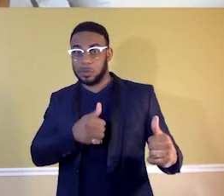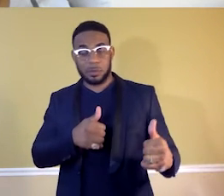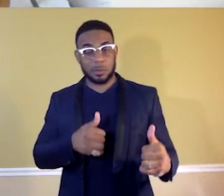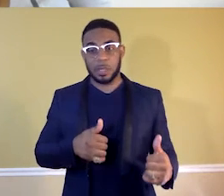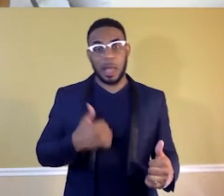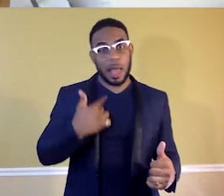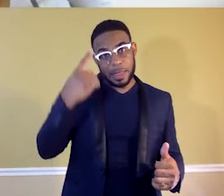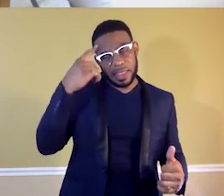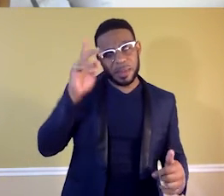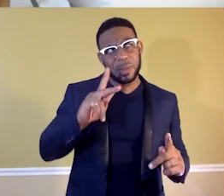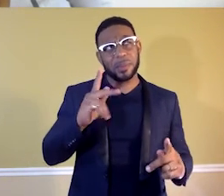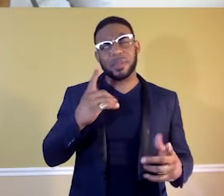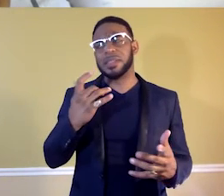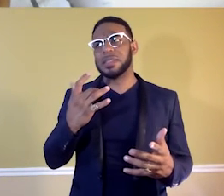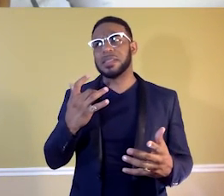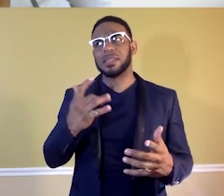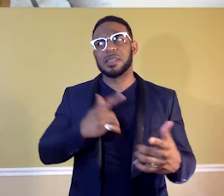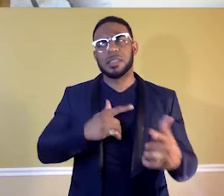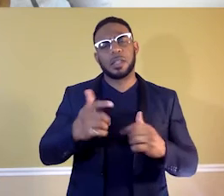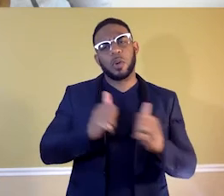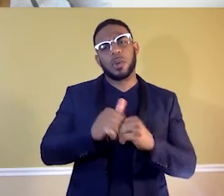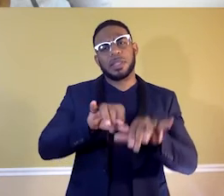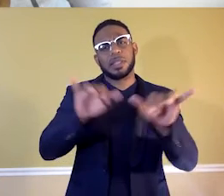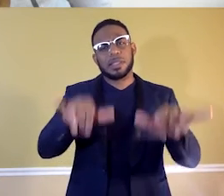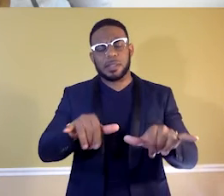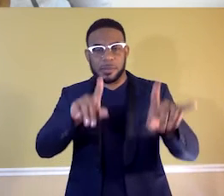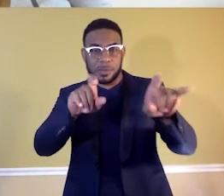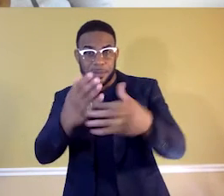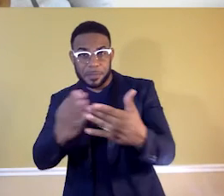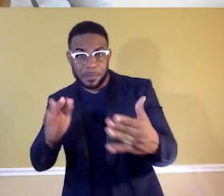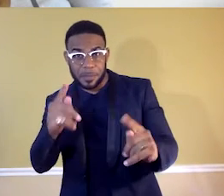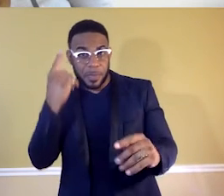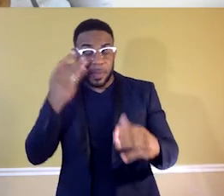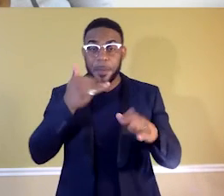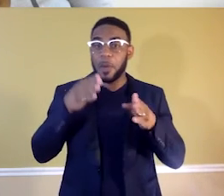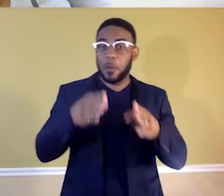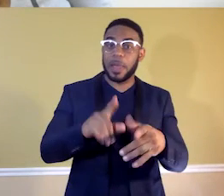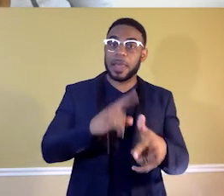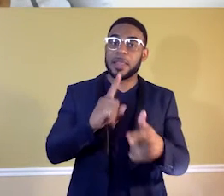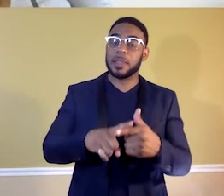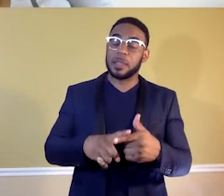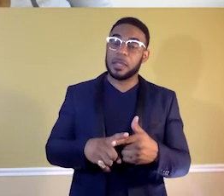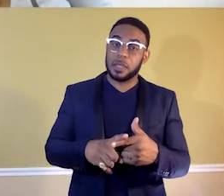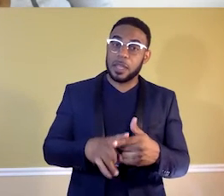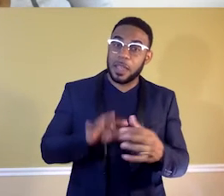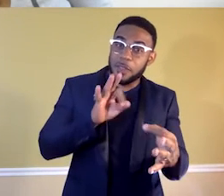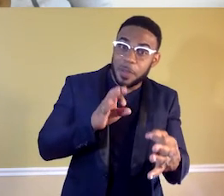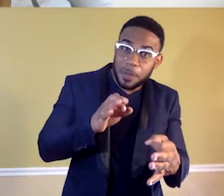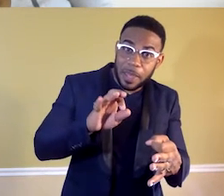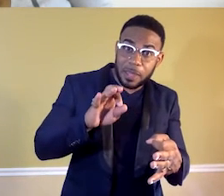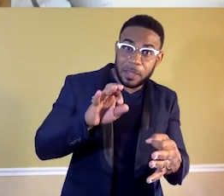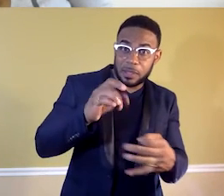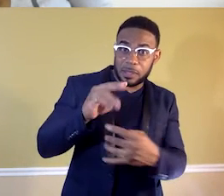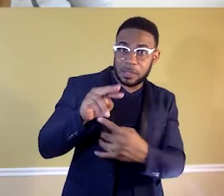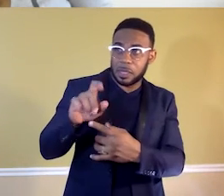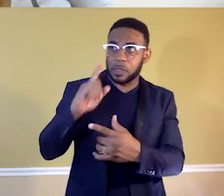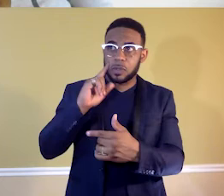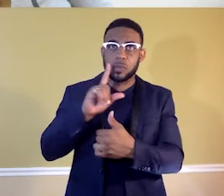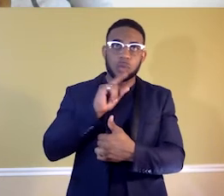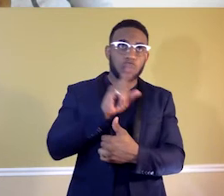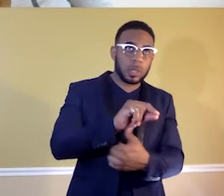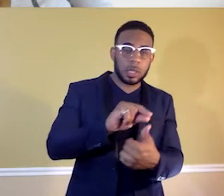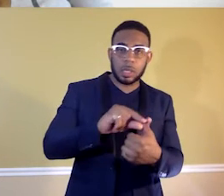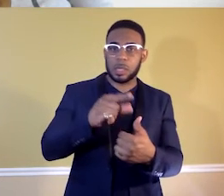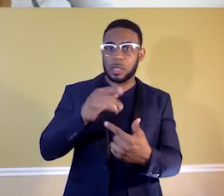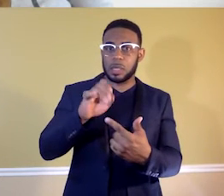So I think people just interacting with the system, testing things out is the best way. And then there's a feedback channel. So Twitter, GitHub,